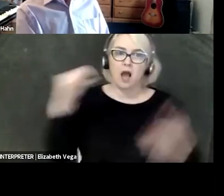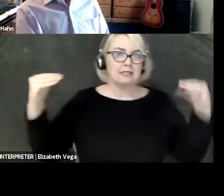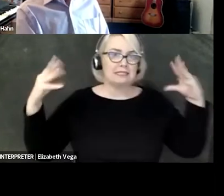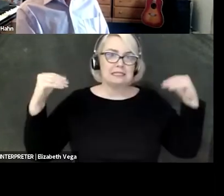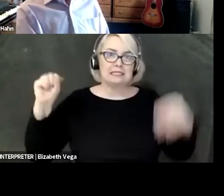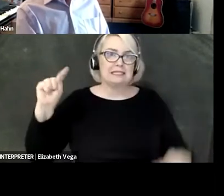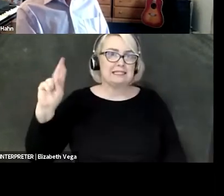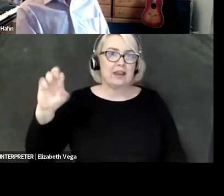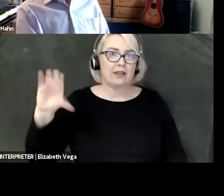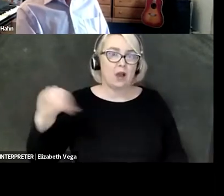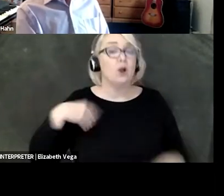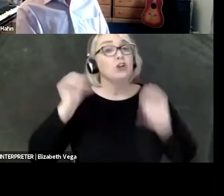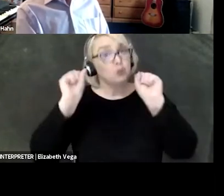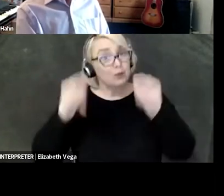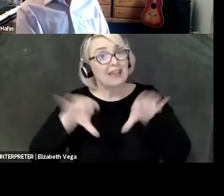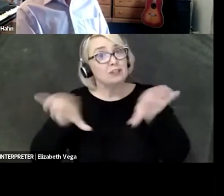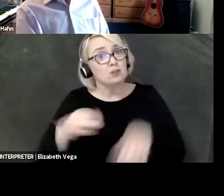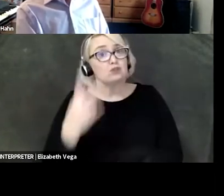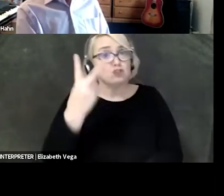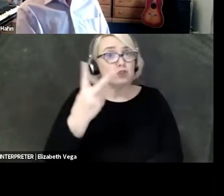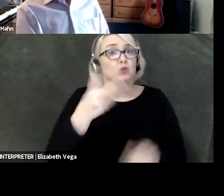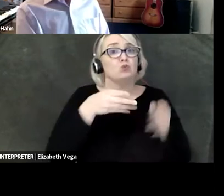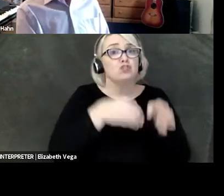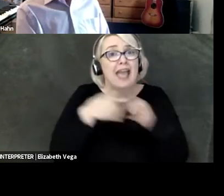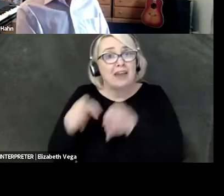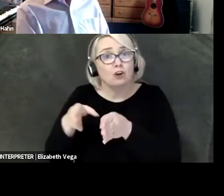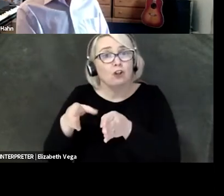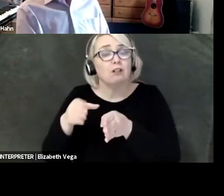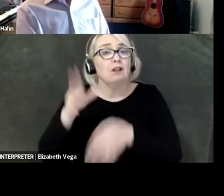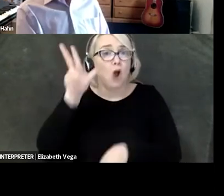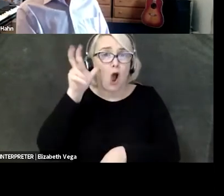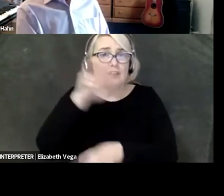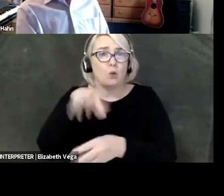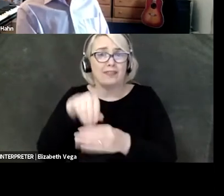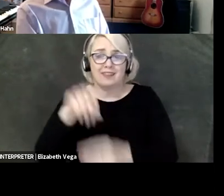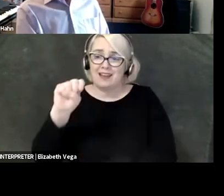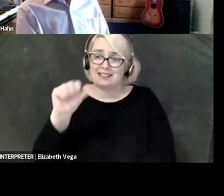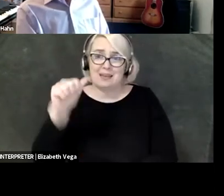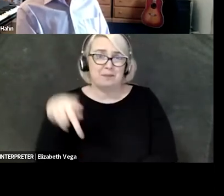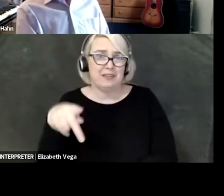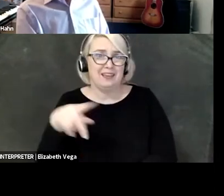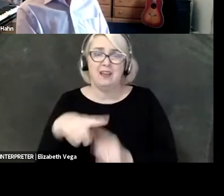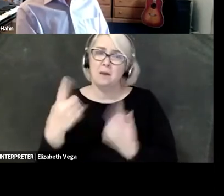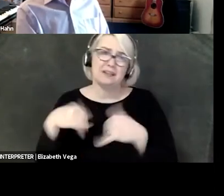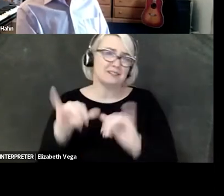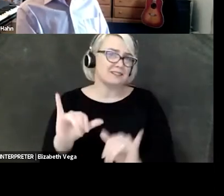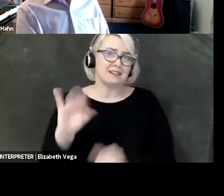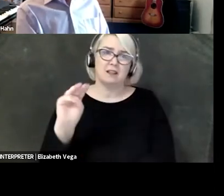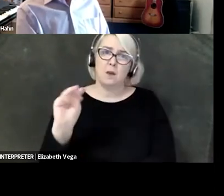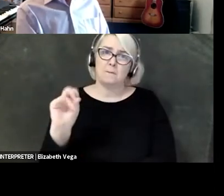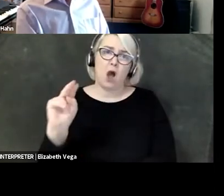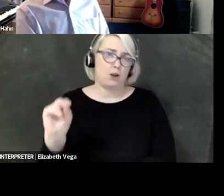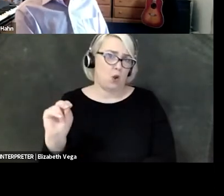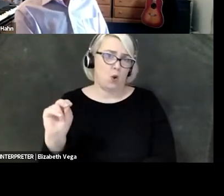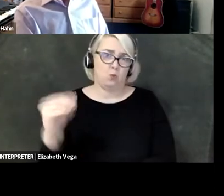two channel audio within the SAP stream, but it's still a mono signal and you're missing out